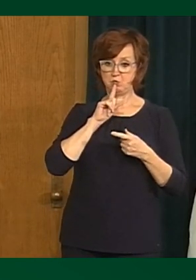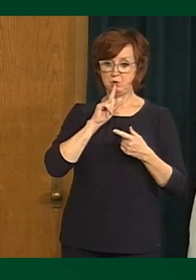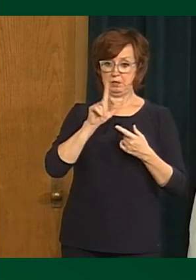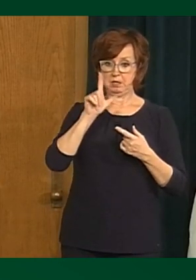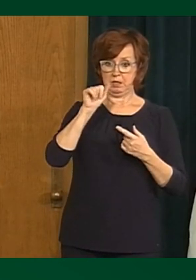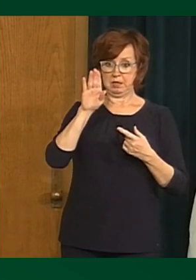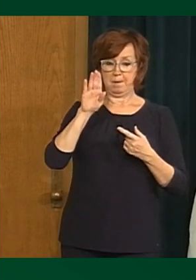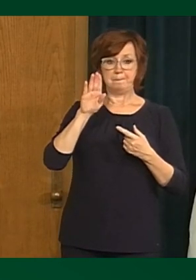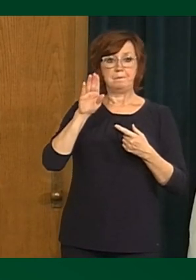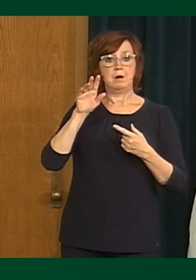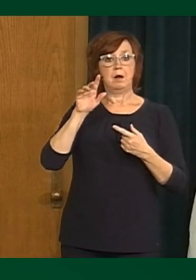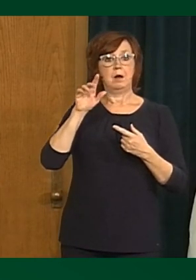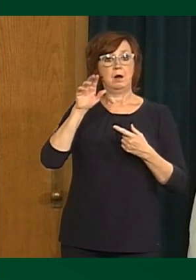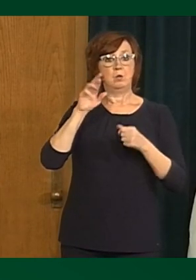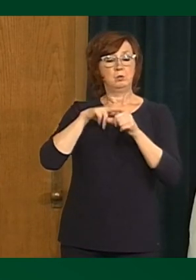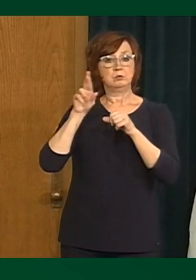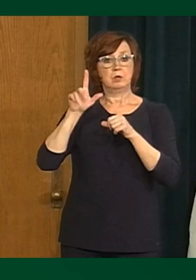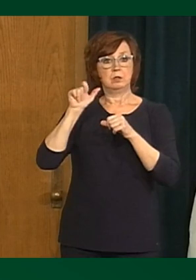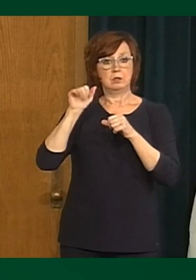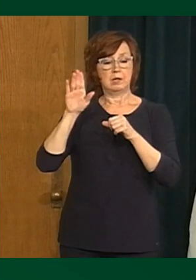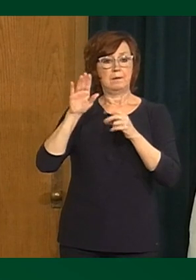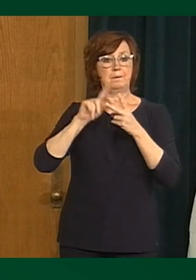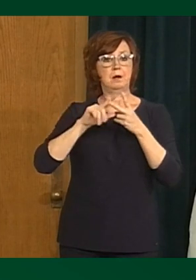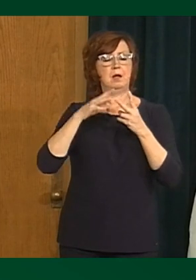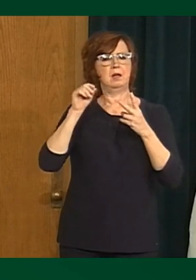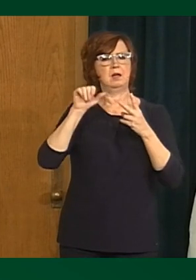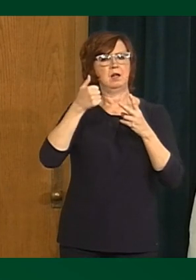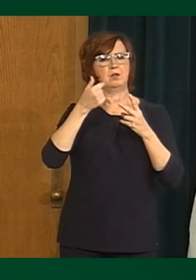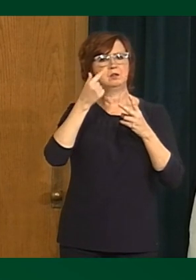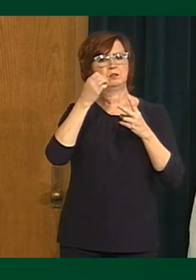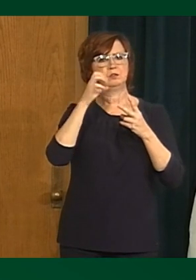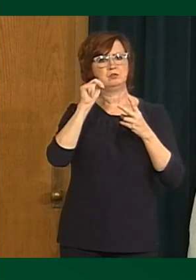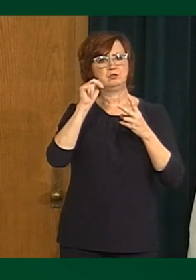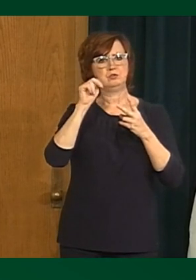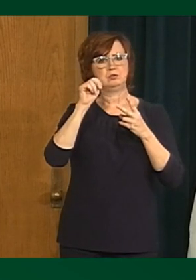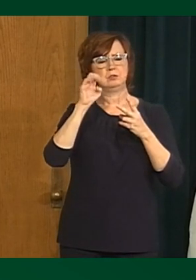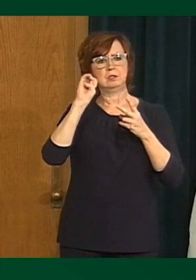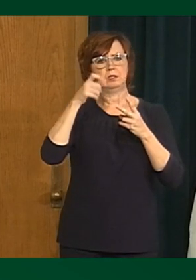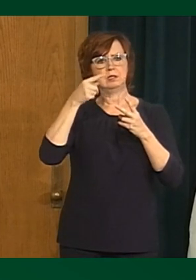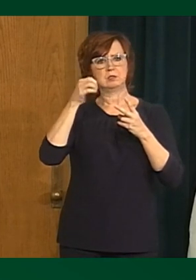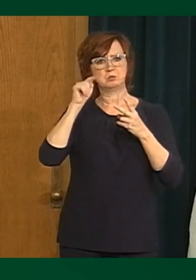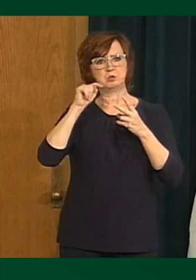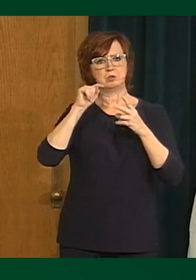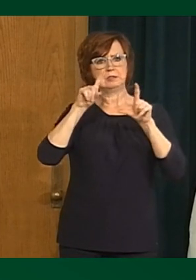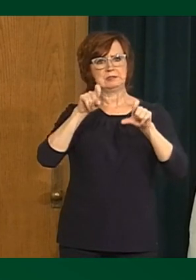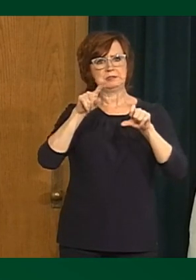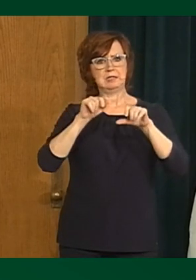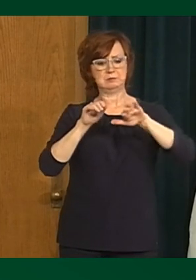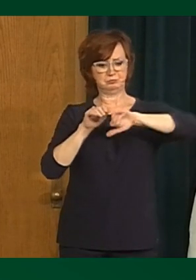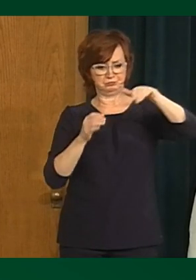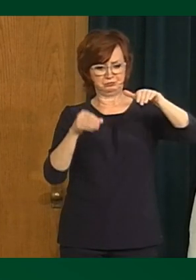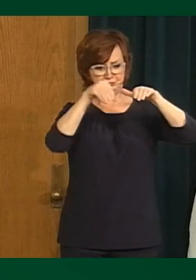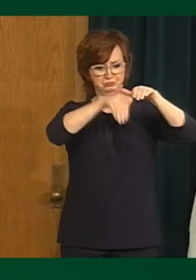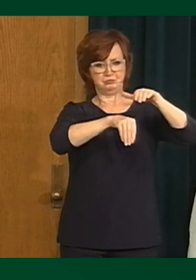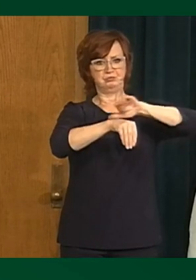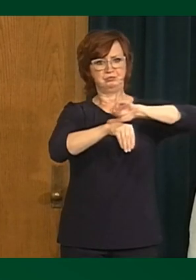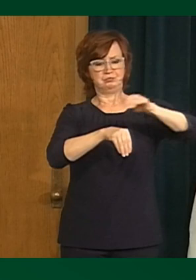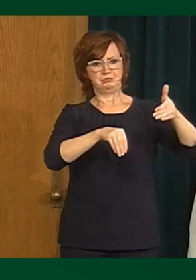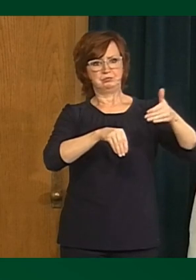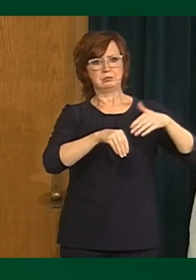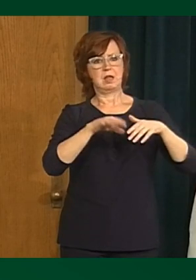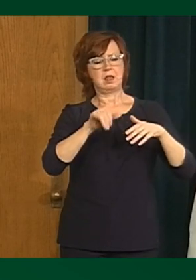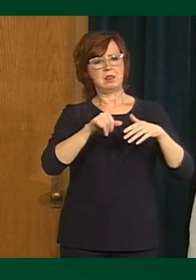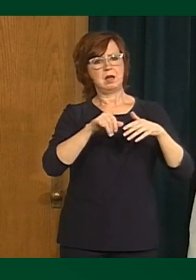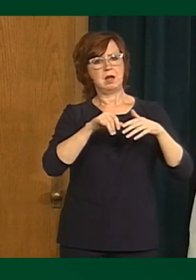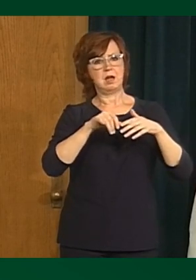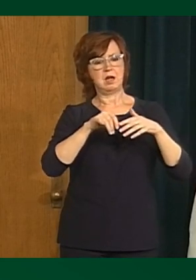rapid access tests, our Gen Expert tests that we have to go beyond even 1,500 if necessary. The fact that